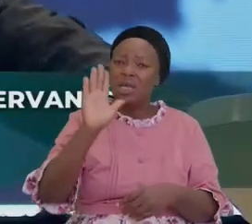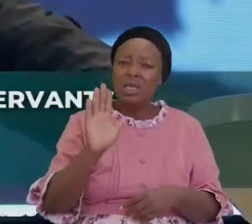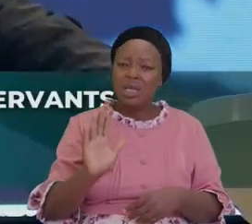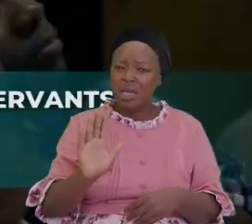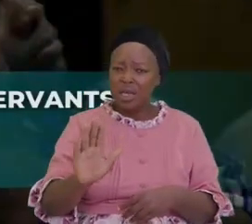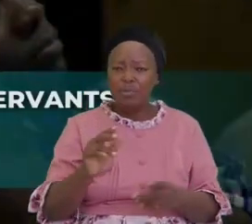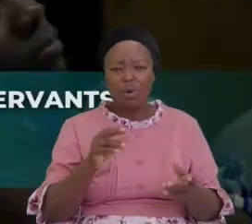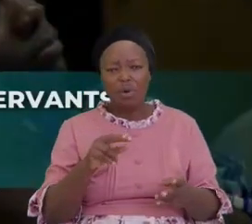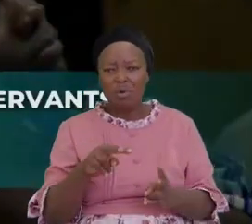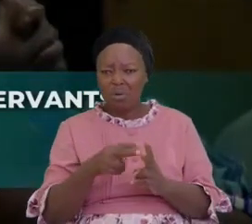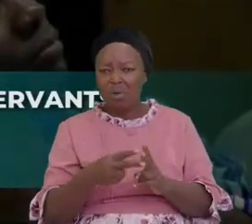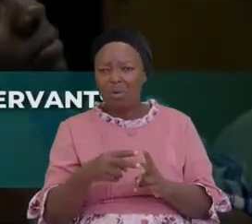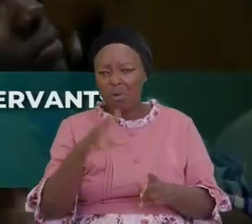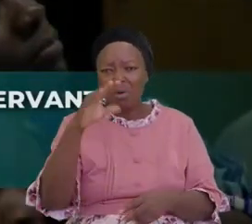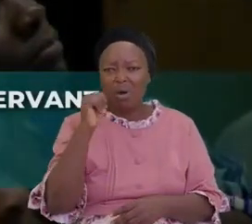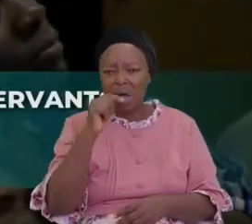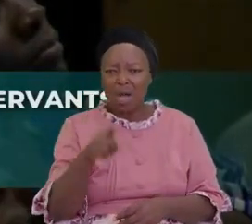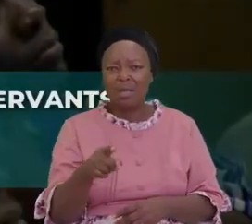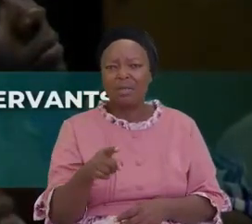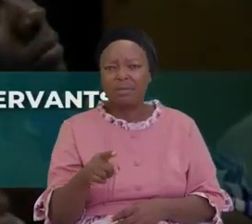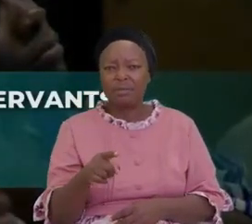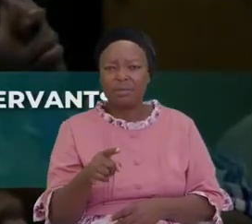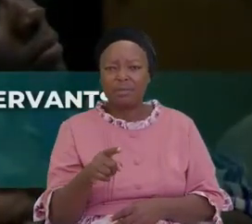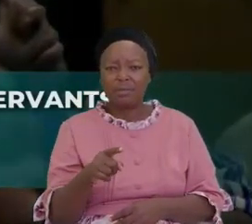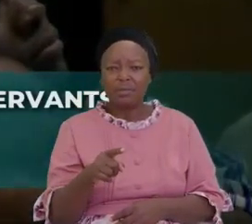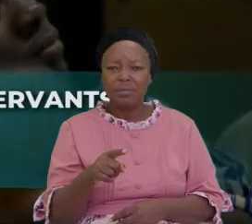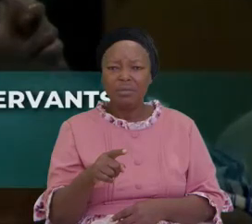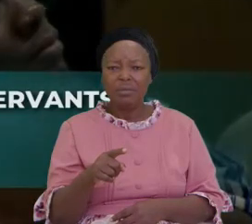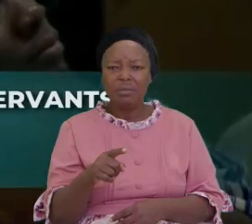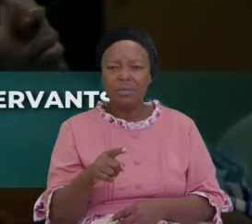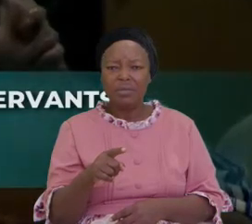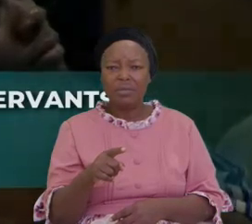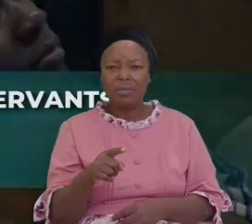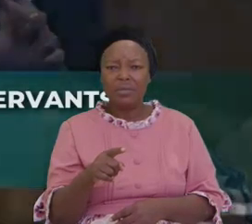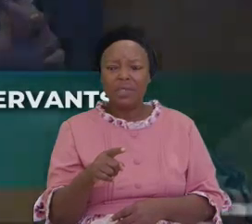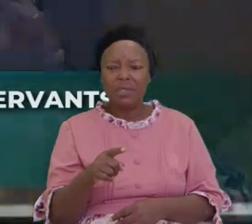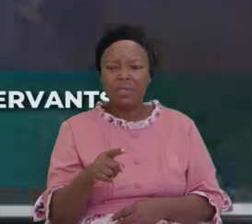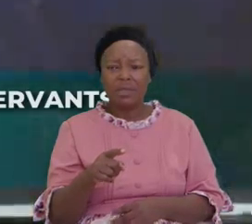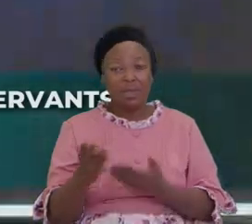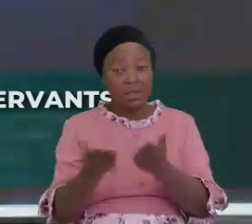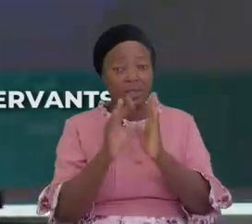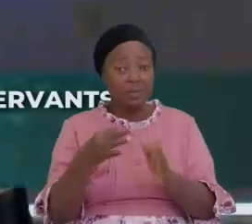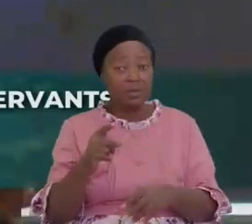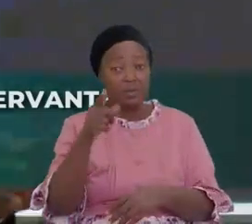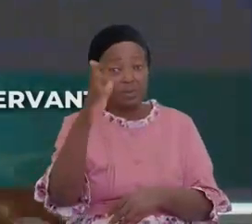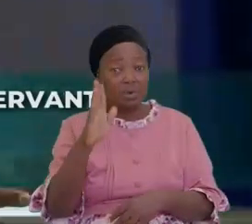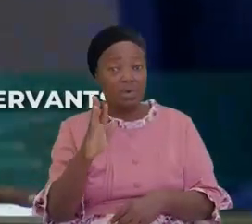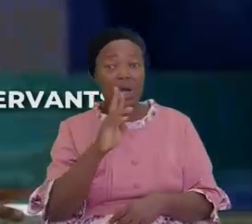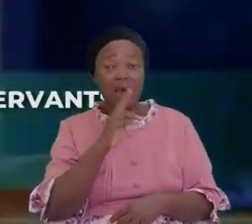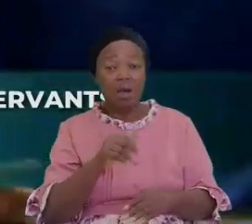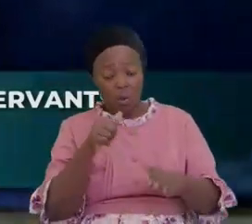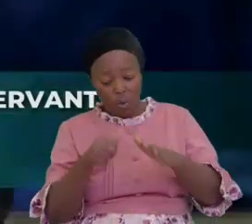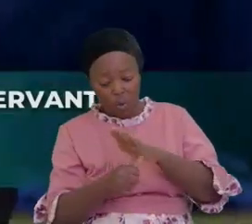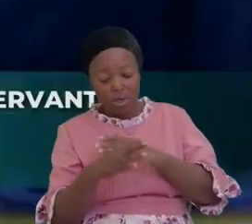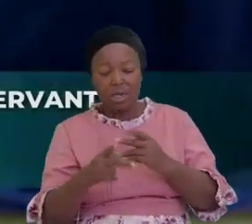her? servants of God are under the control